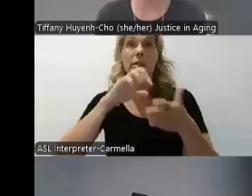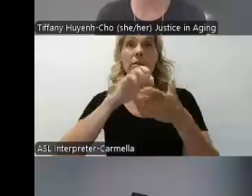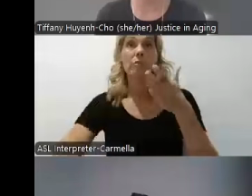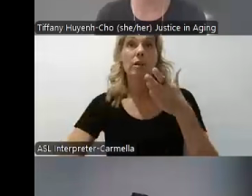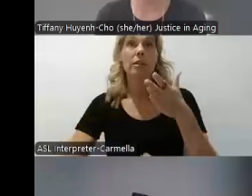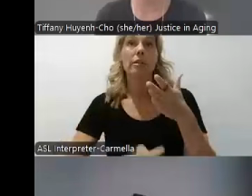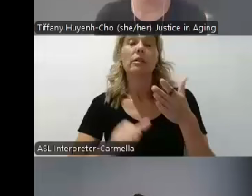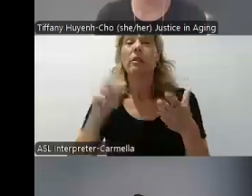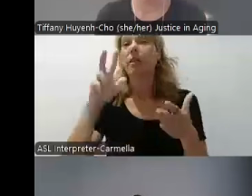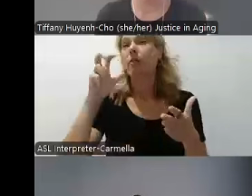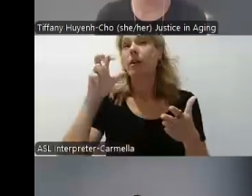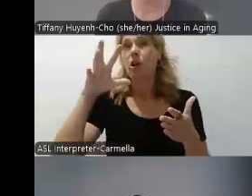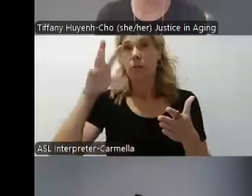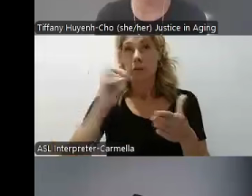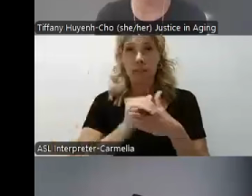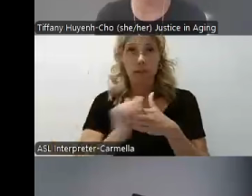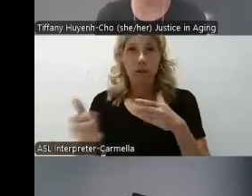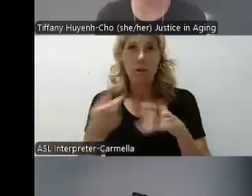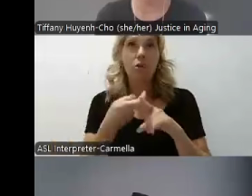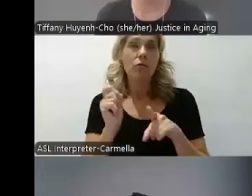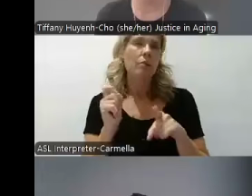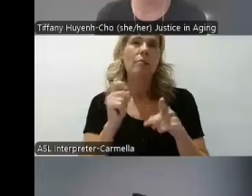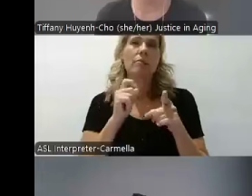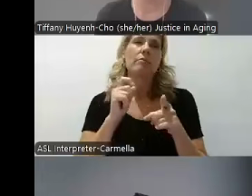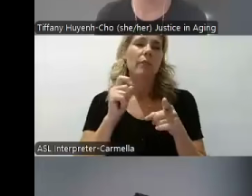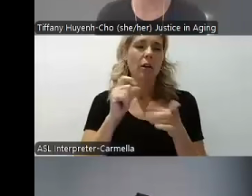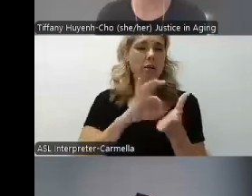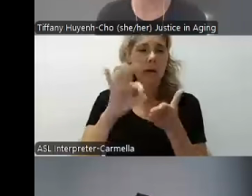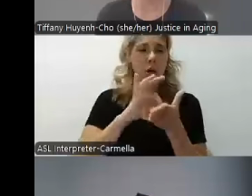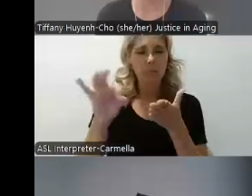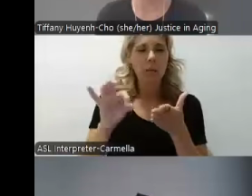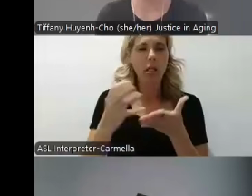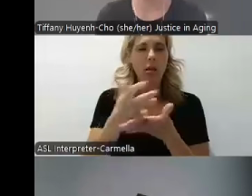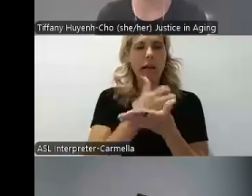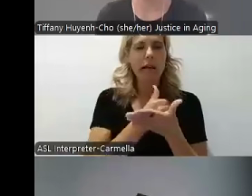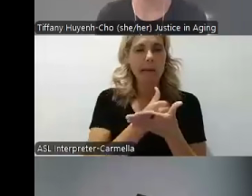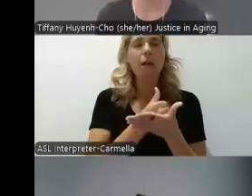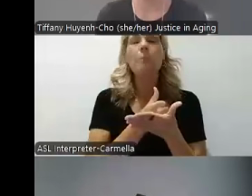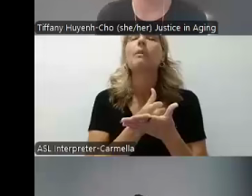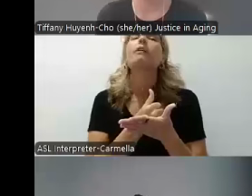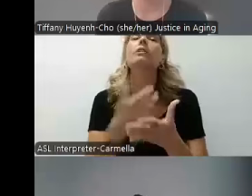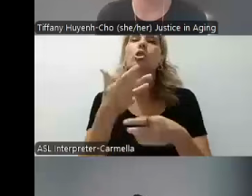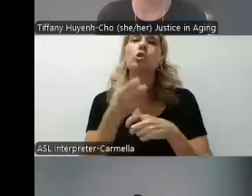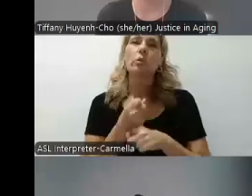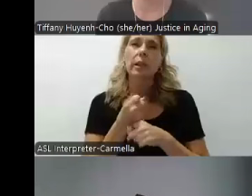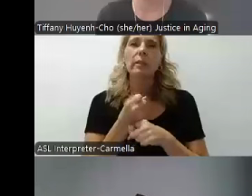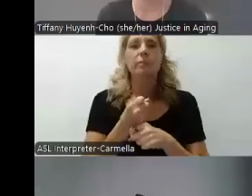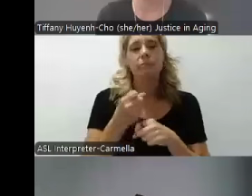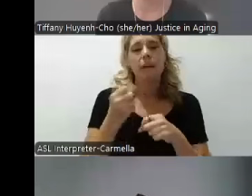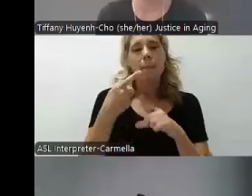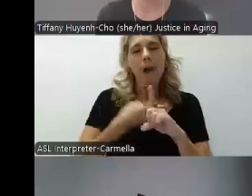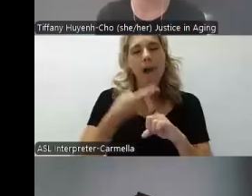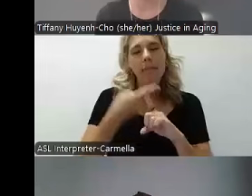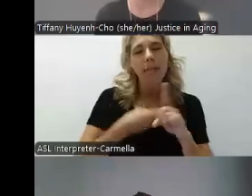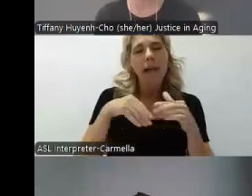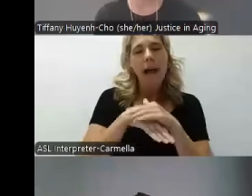the $350 from their countable income, $850, to get a monthly excess limit of $500. Since